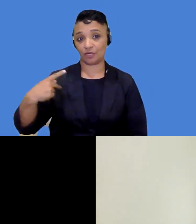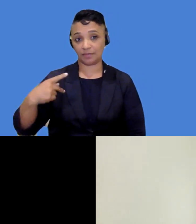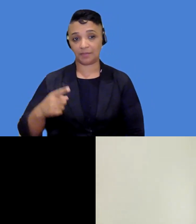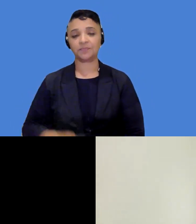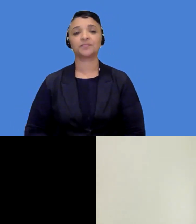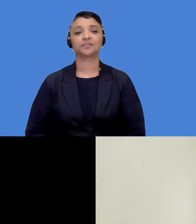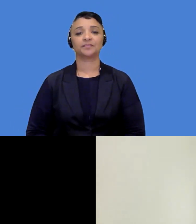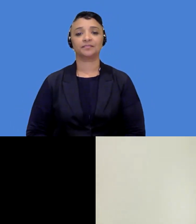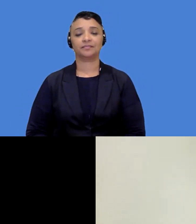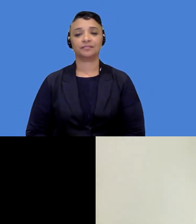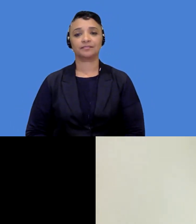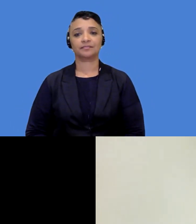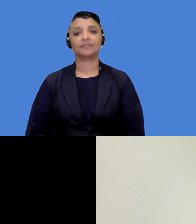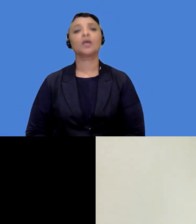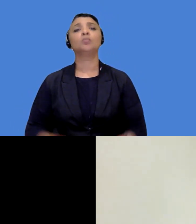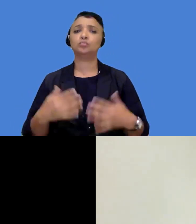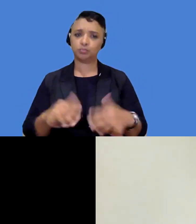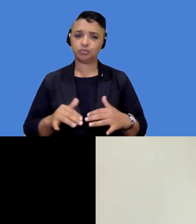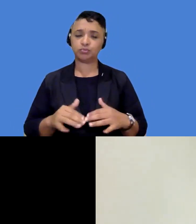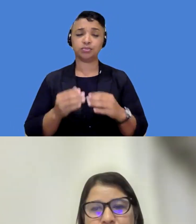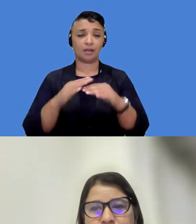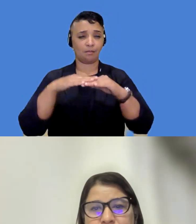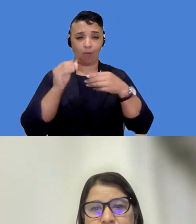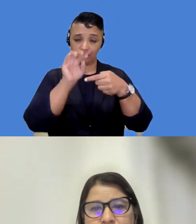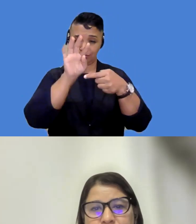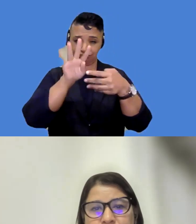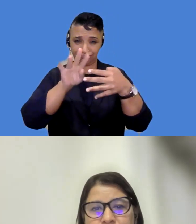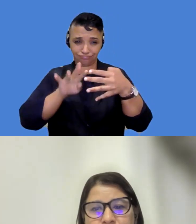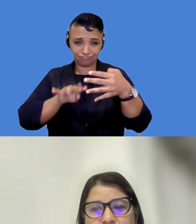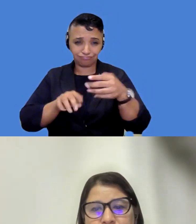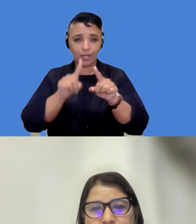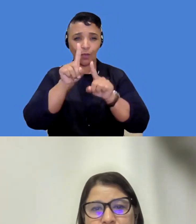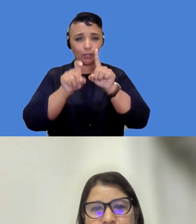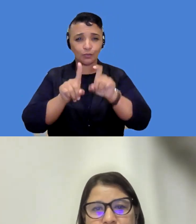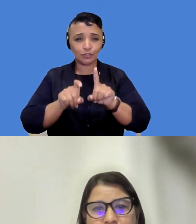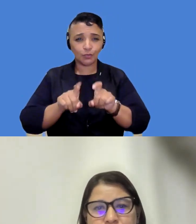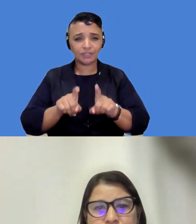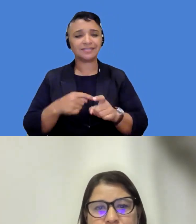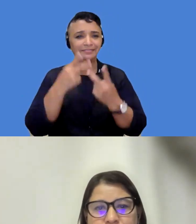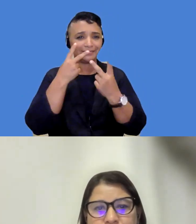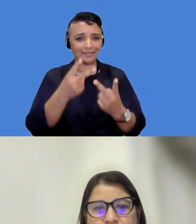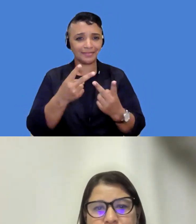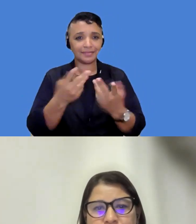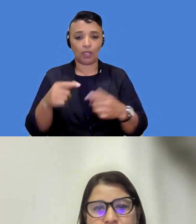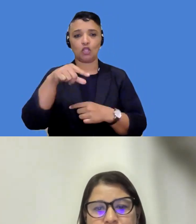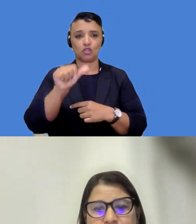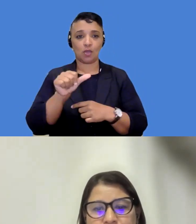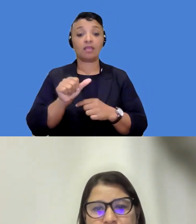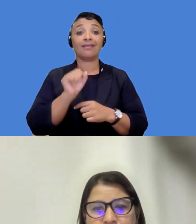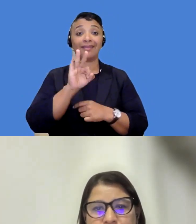There are a lot more questions in our Q&A box that if any of the panelists would like